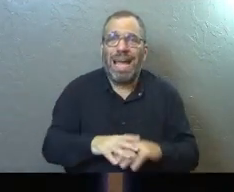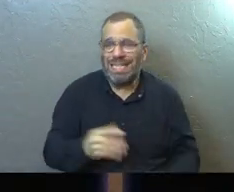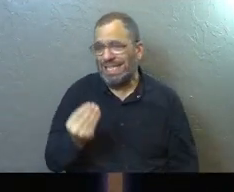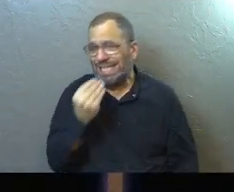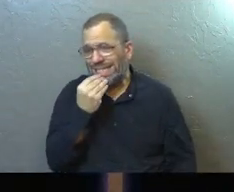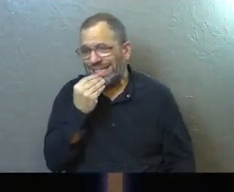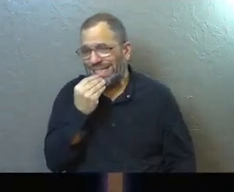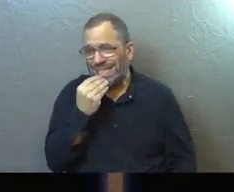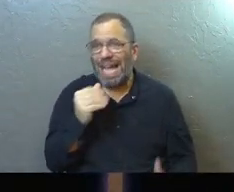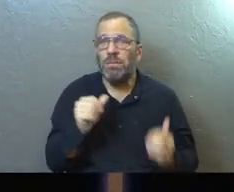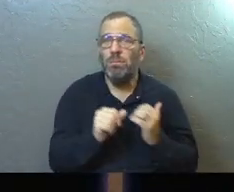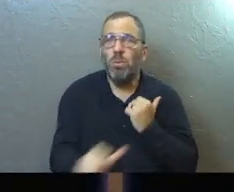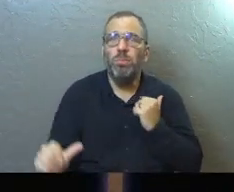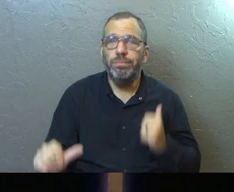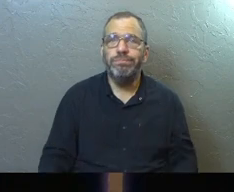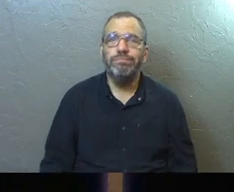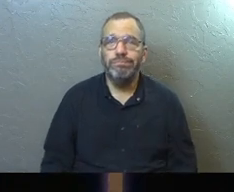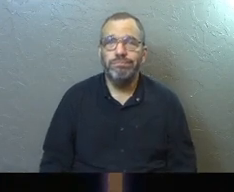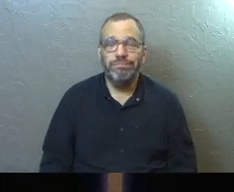poop, probably.